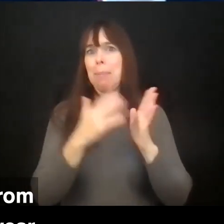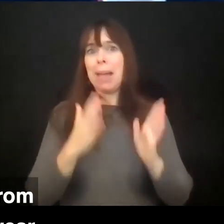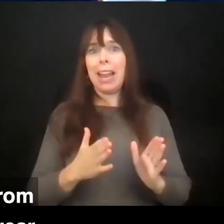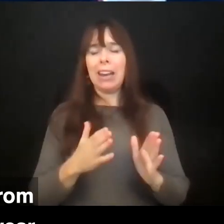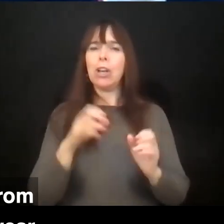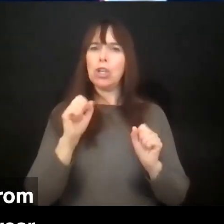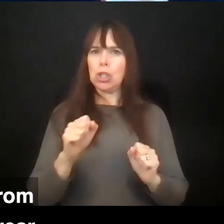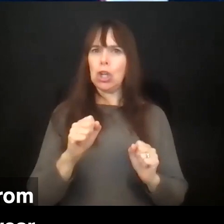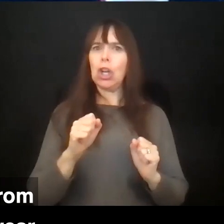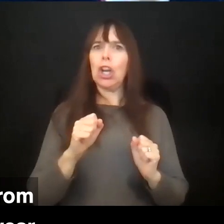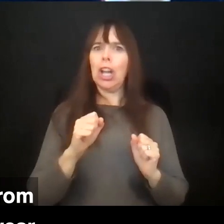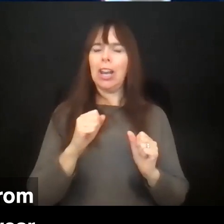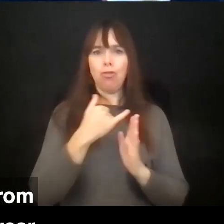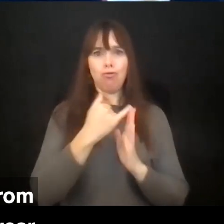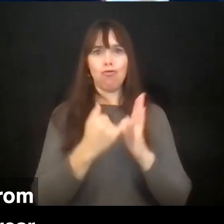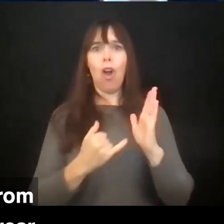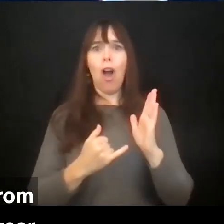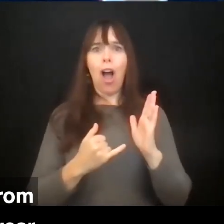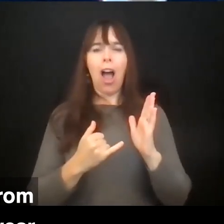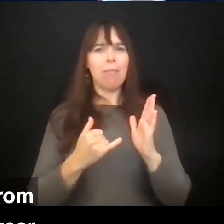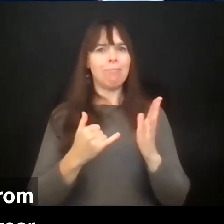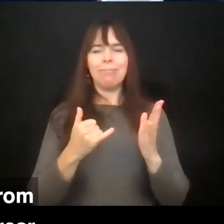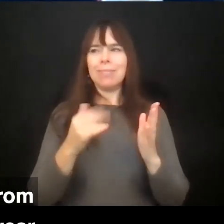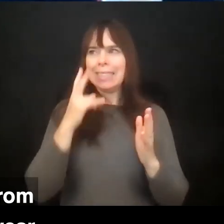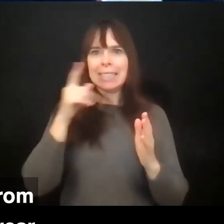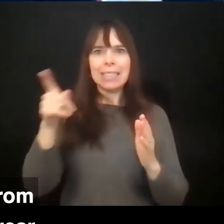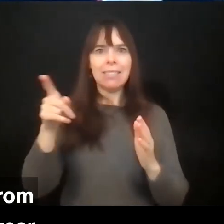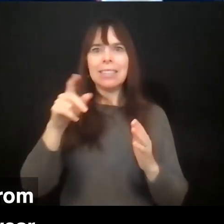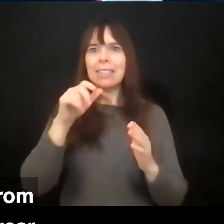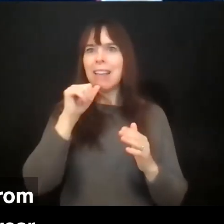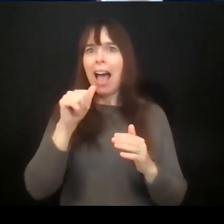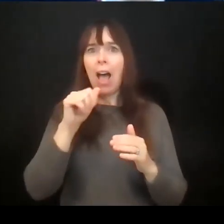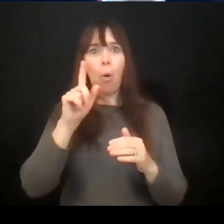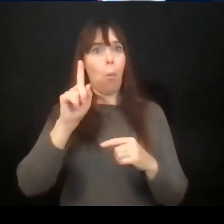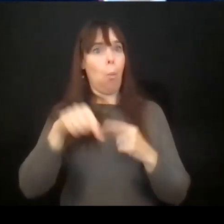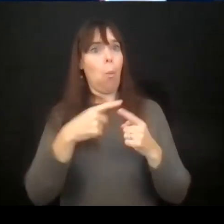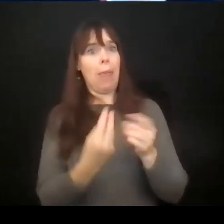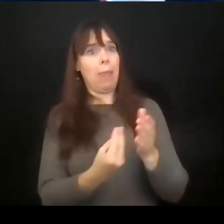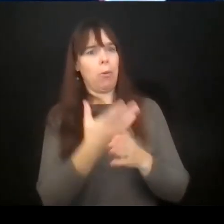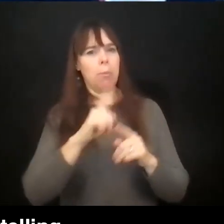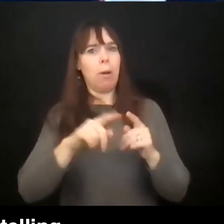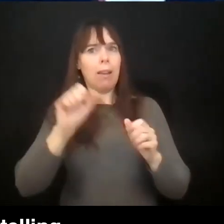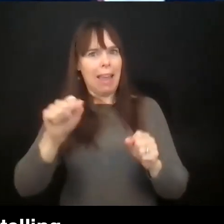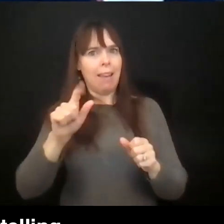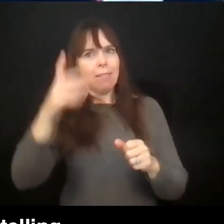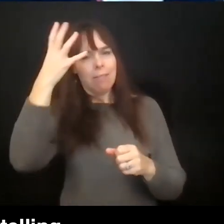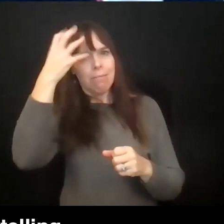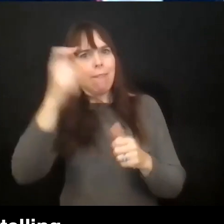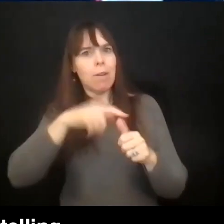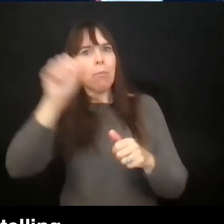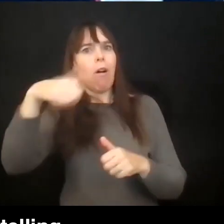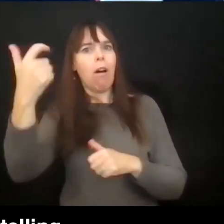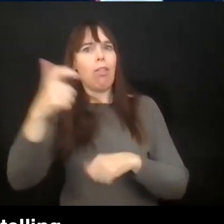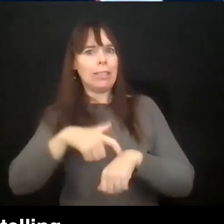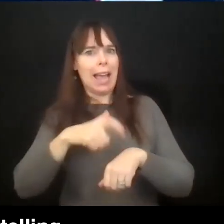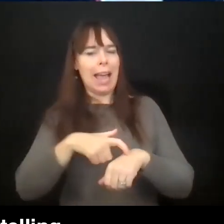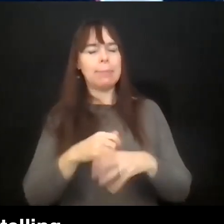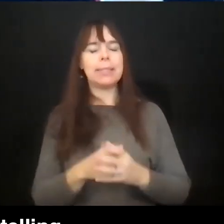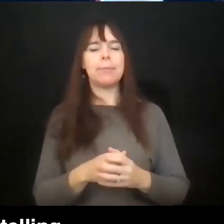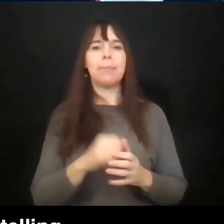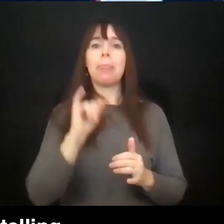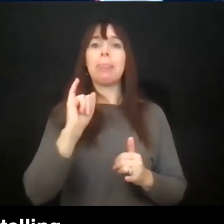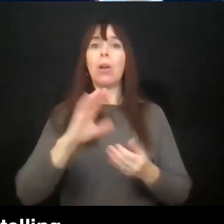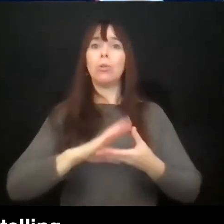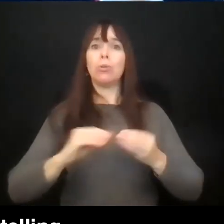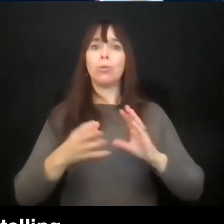could draw from different times of the year. This is a story that she